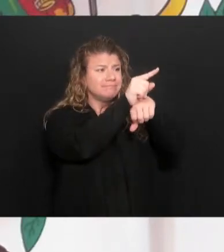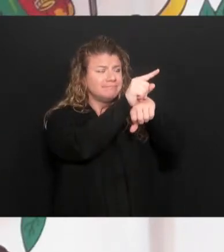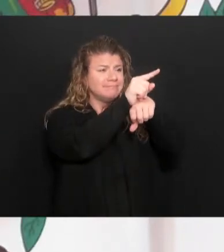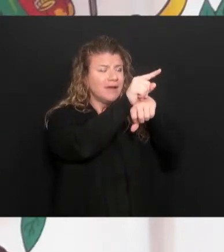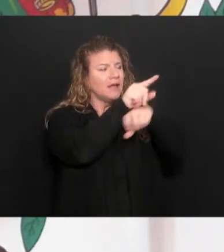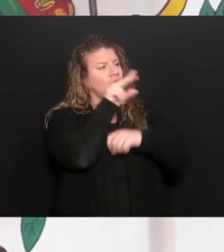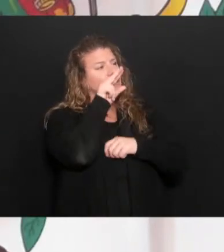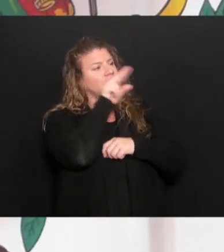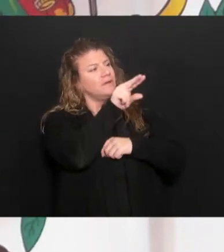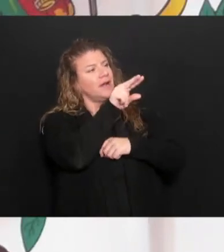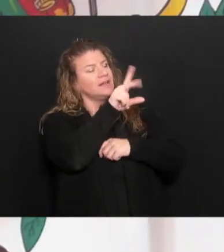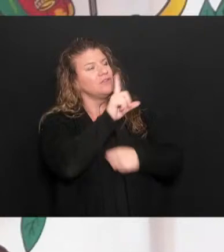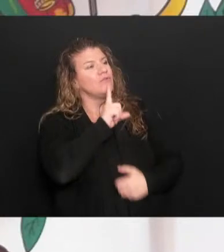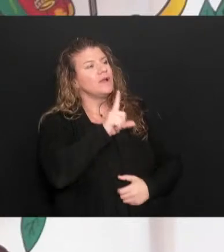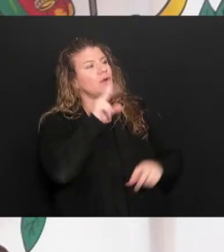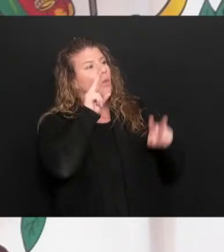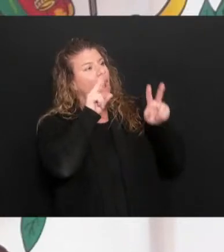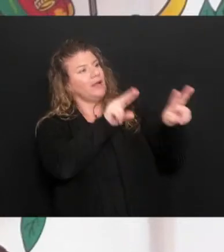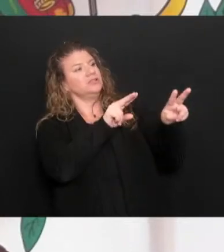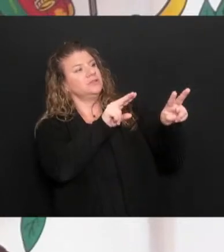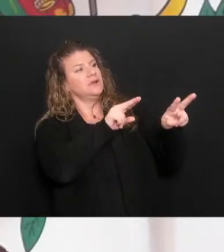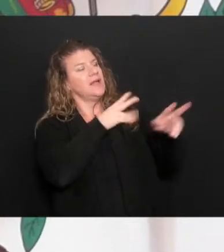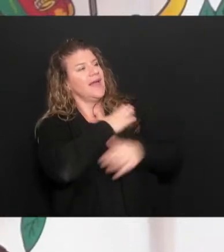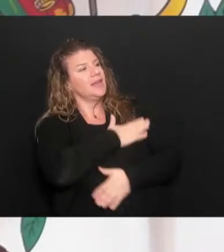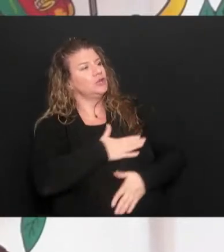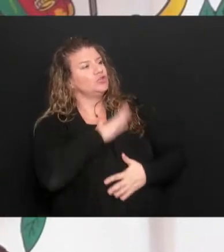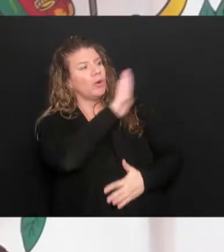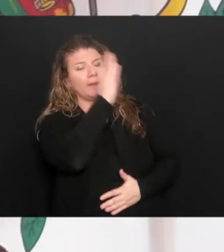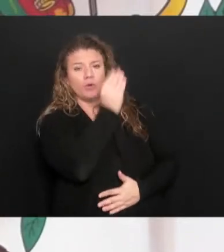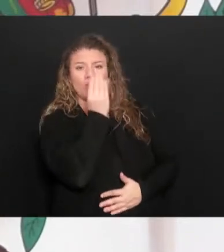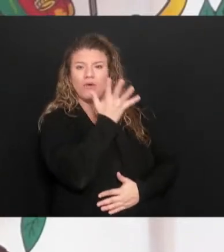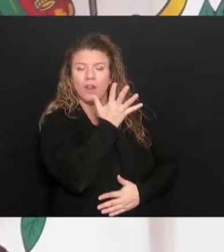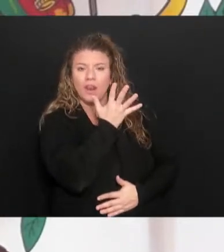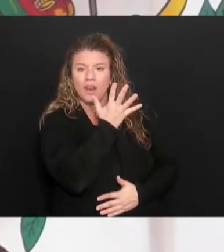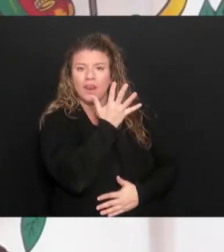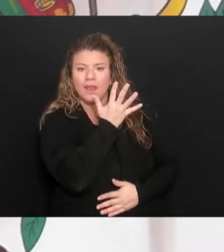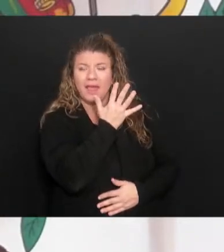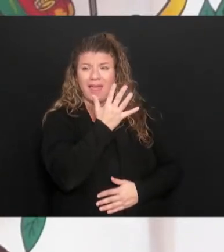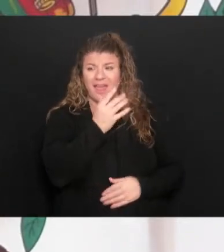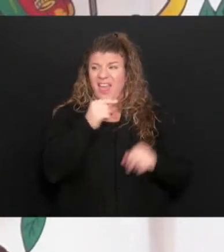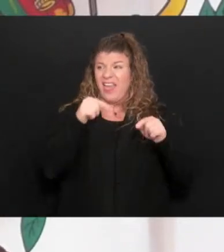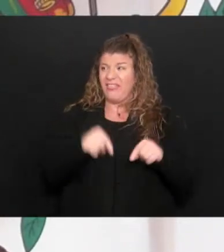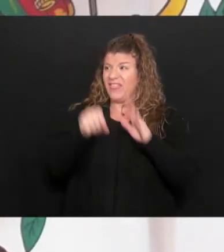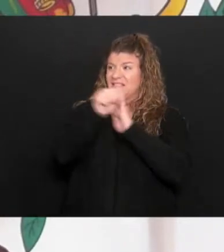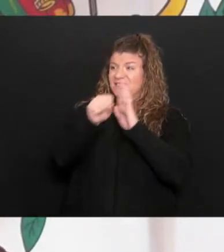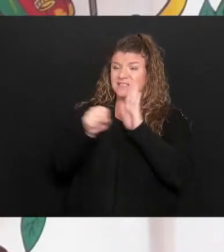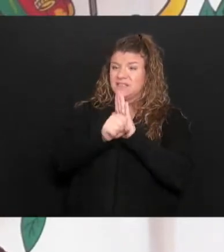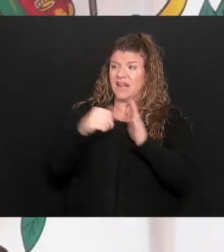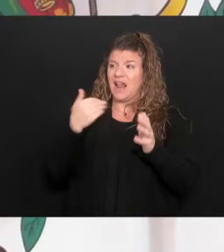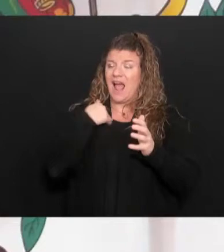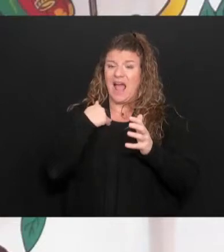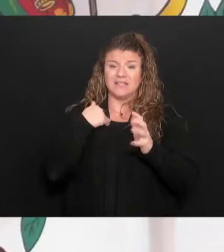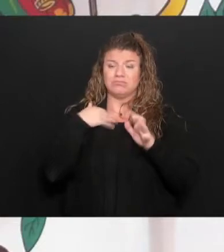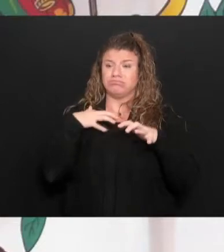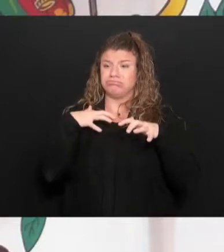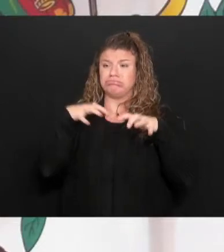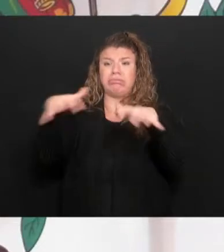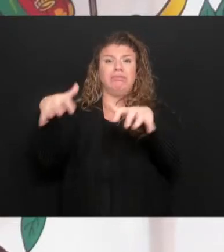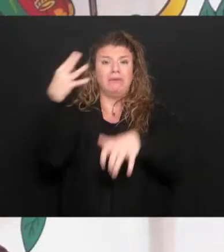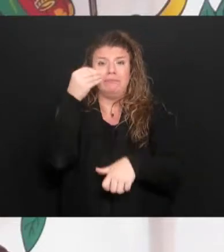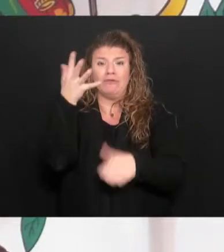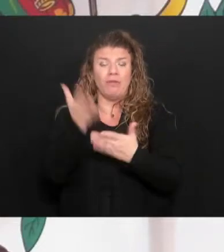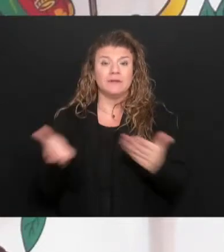a second to really see the beauty that this great state abounds in all over the place.